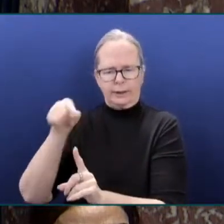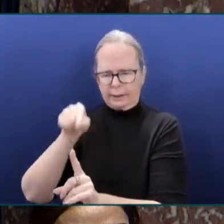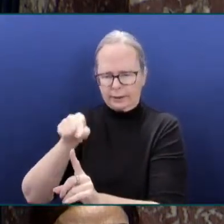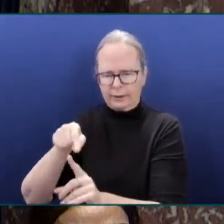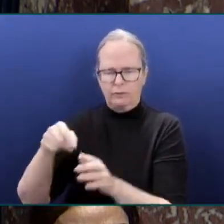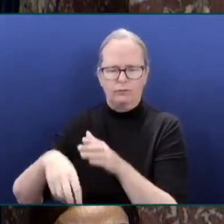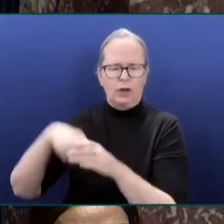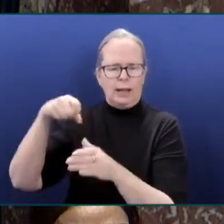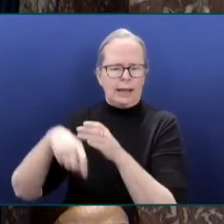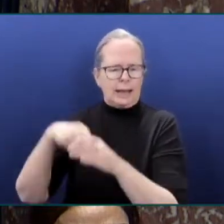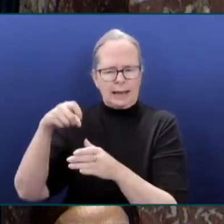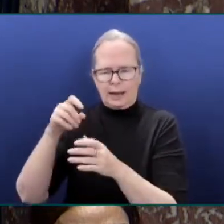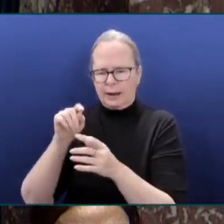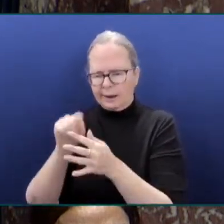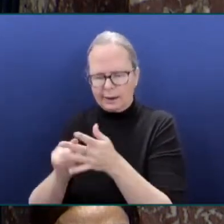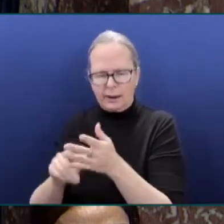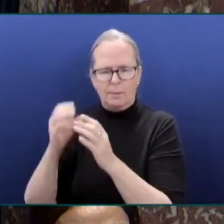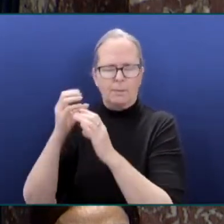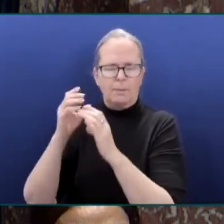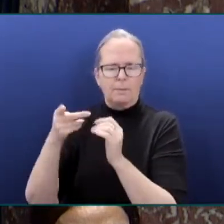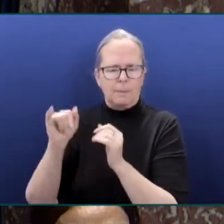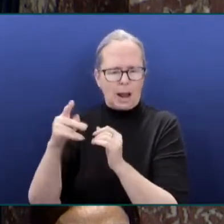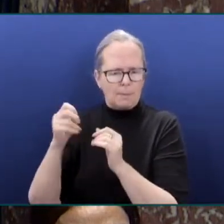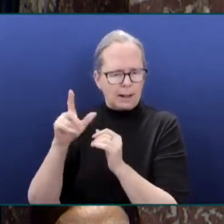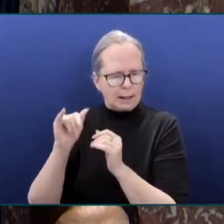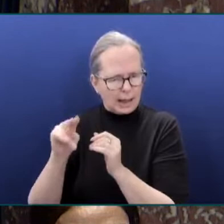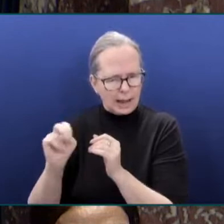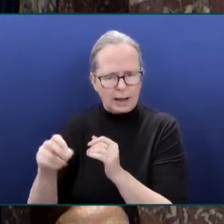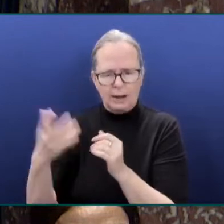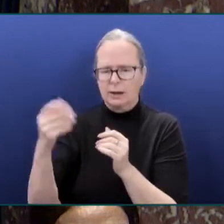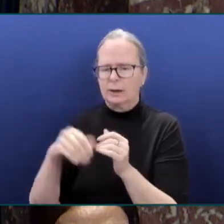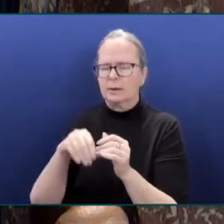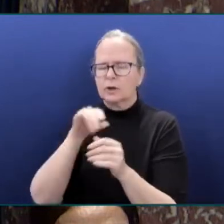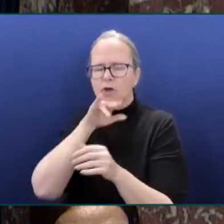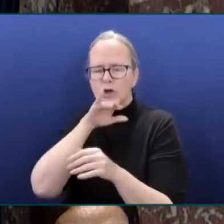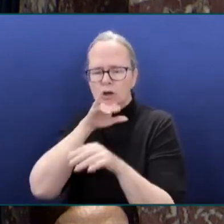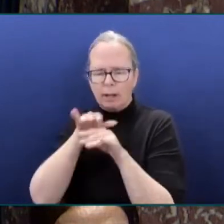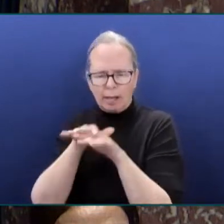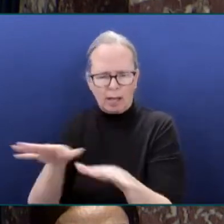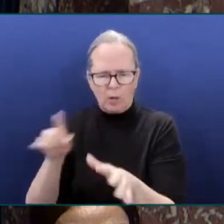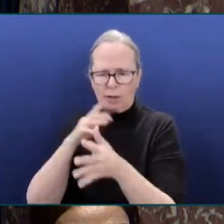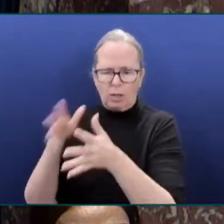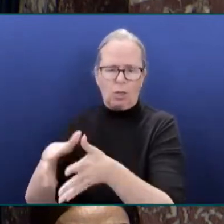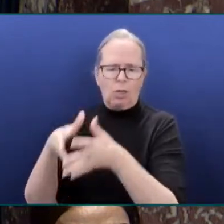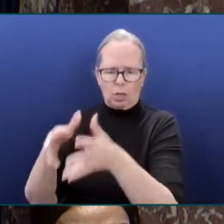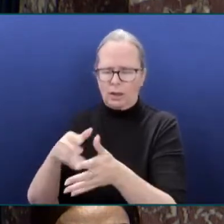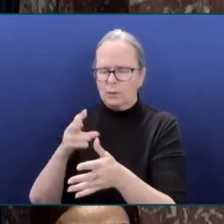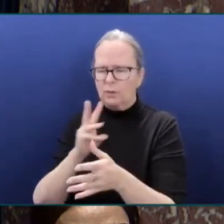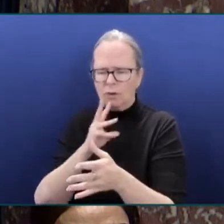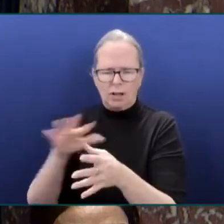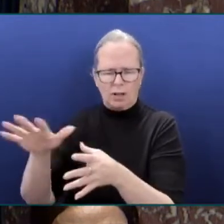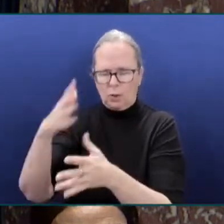question is to the Minister of Energy, Mines and Low Carbon Innovation: when will fracking end in this province?